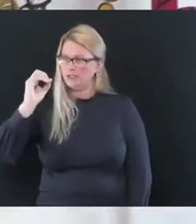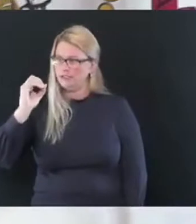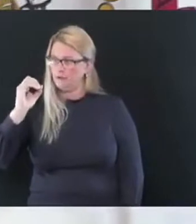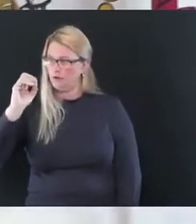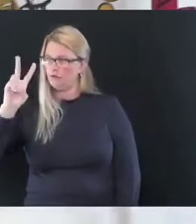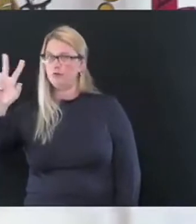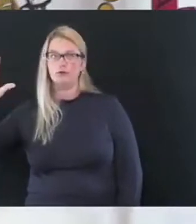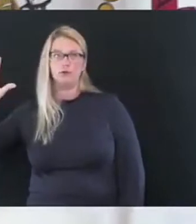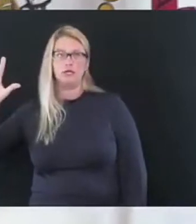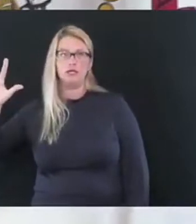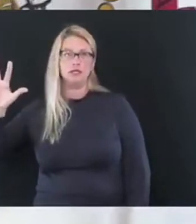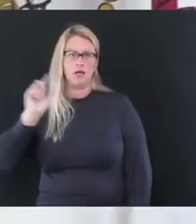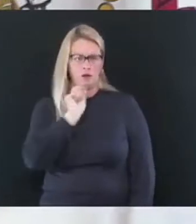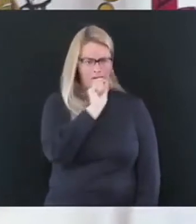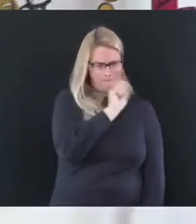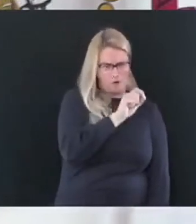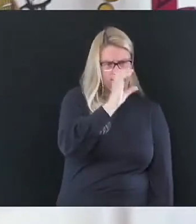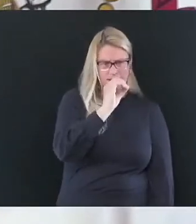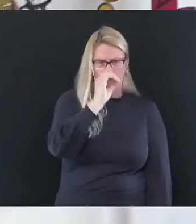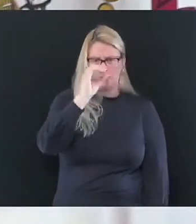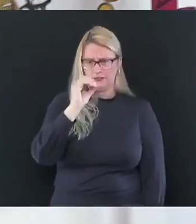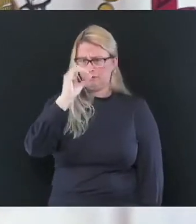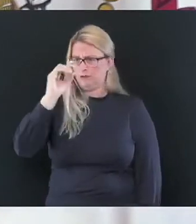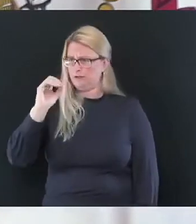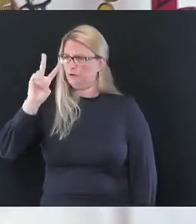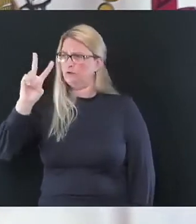0.00023. So,